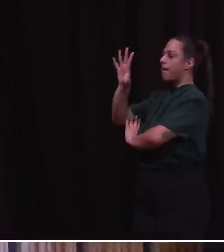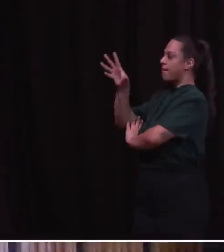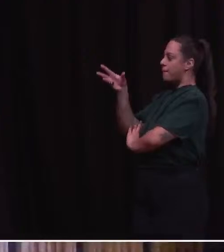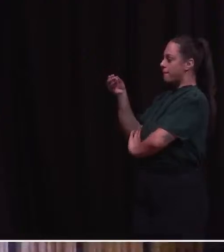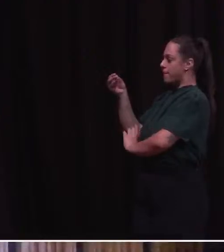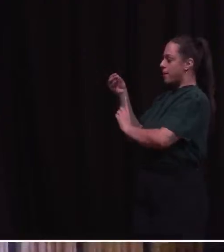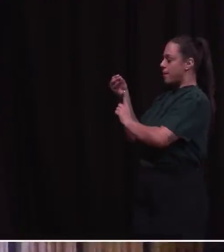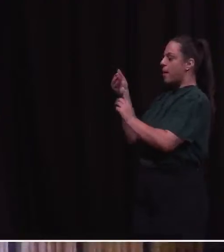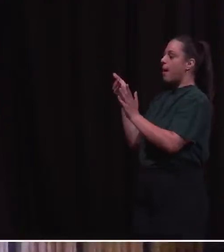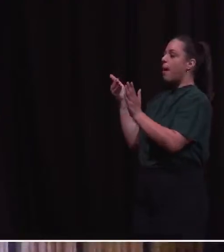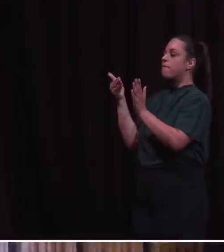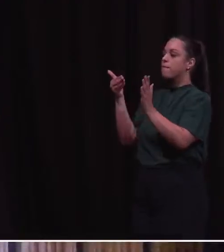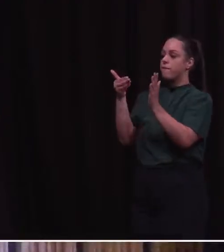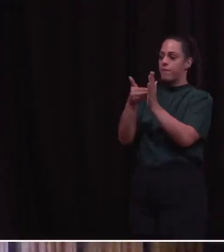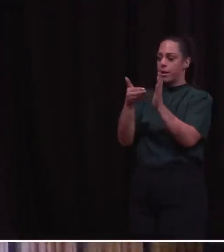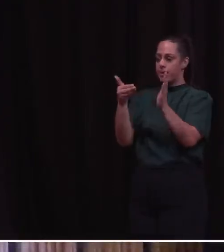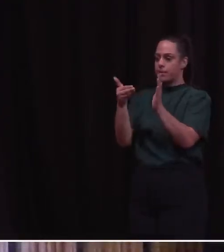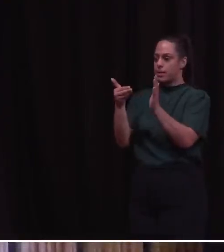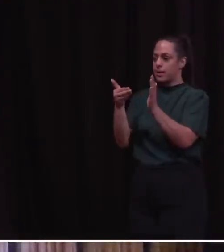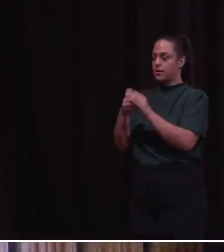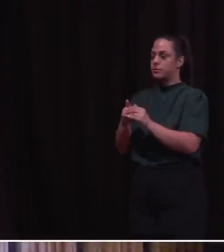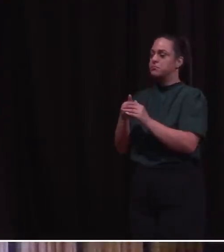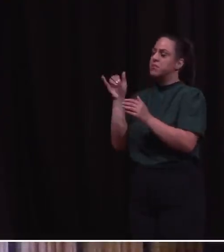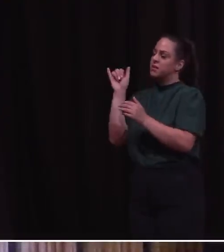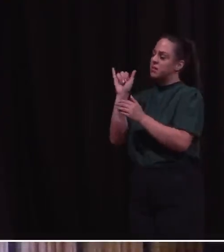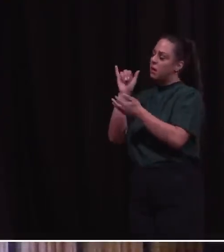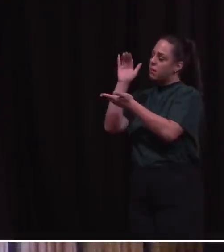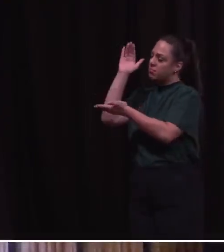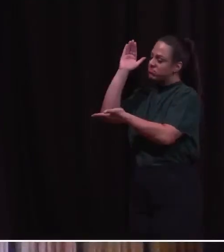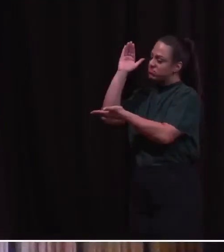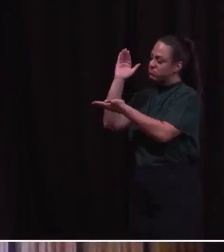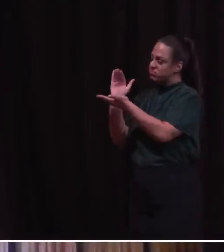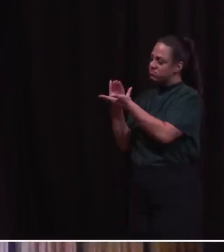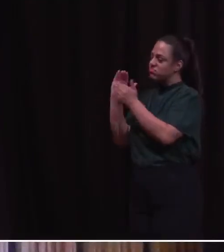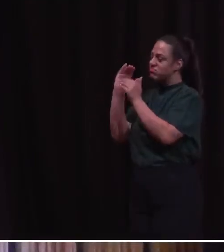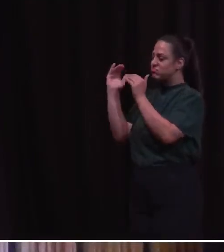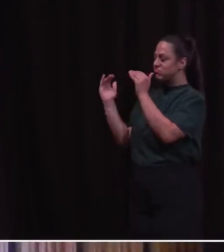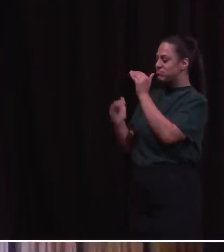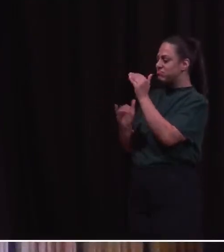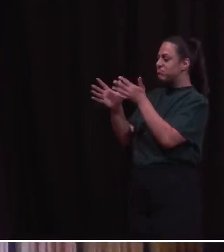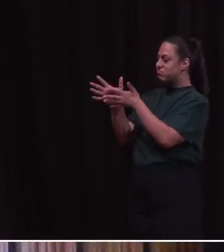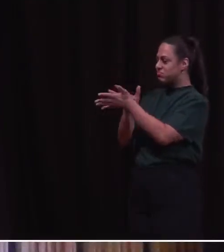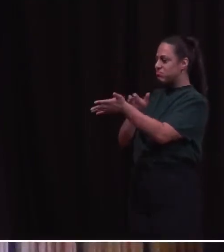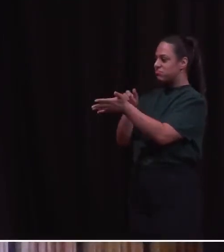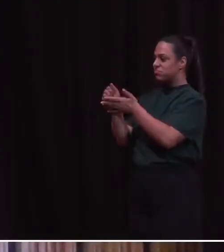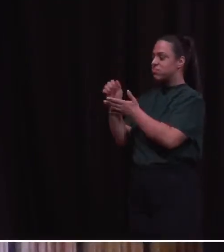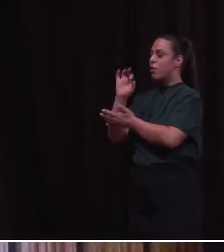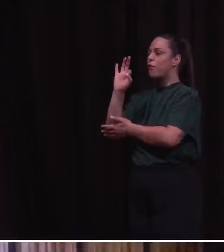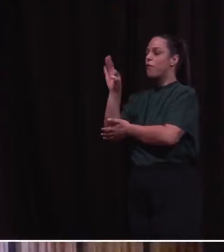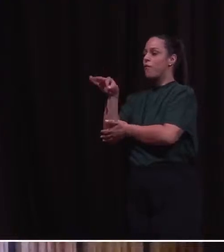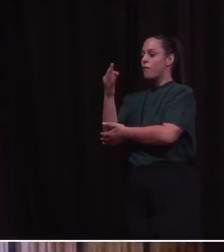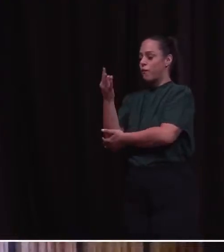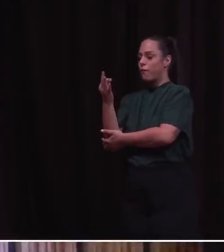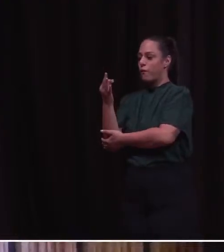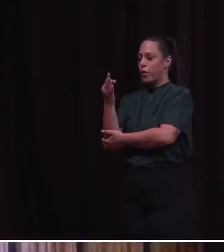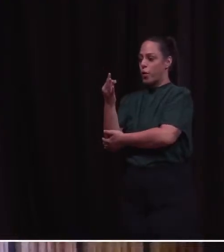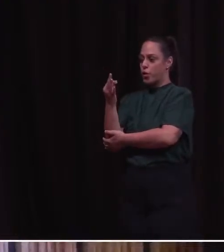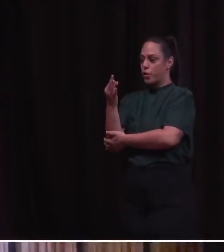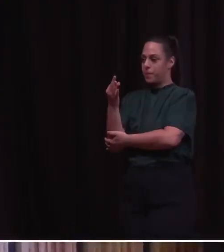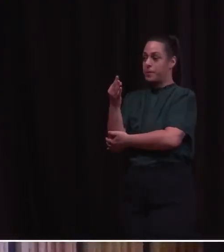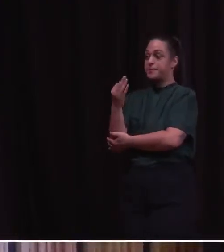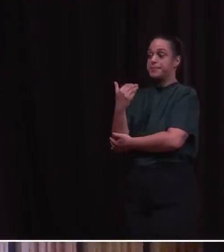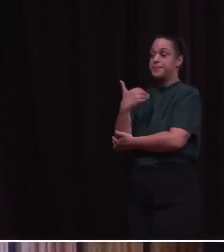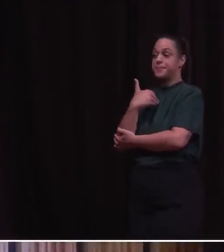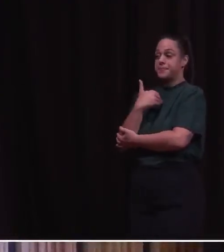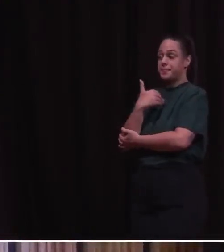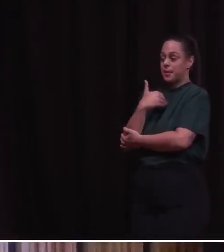say degraded, right, by the way in which Africans in general and